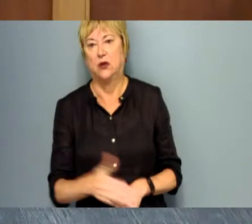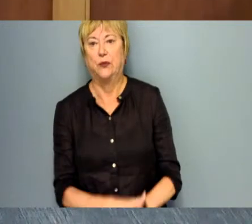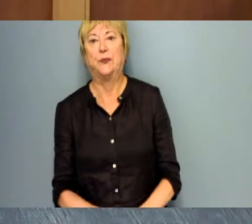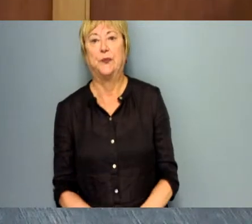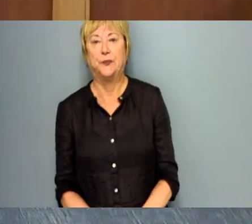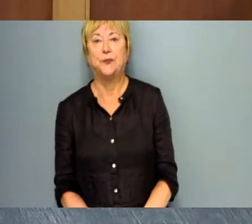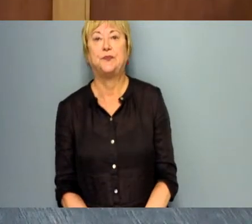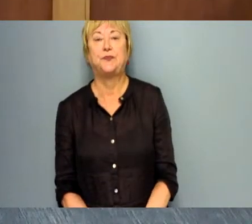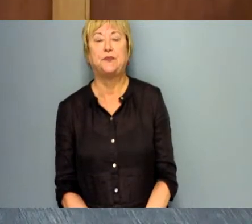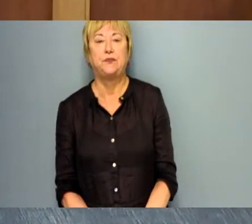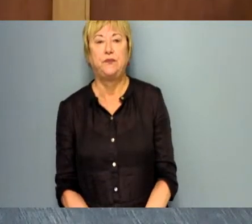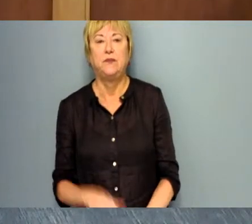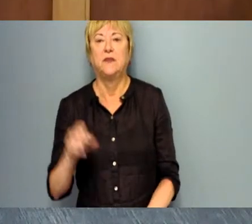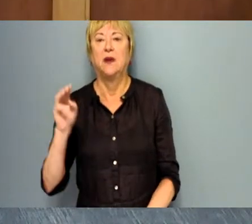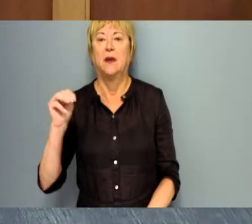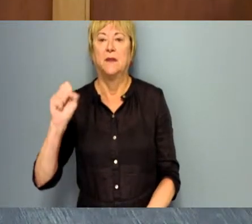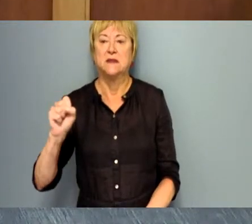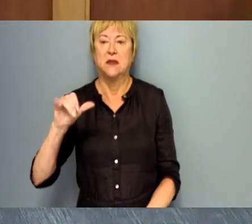Liz Yost.